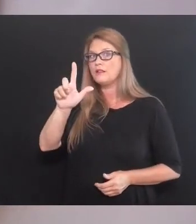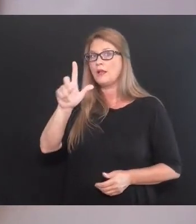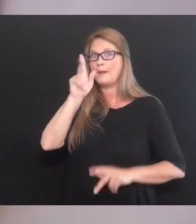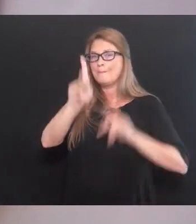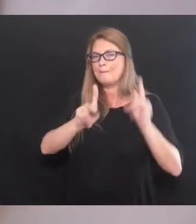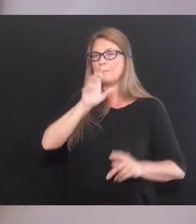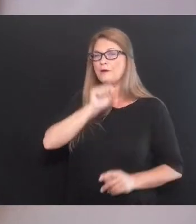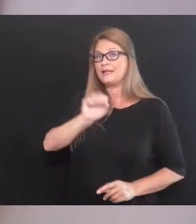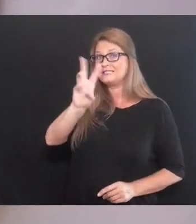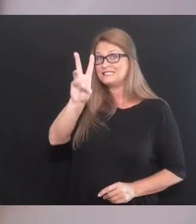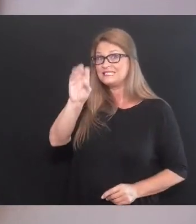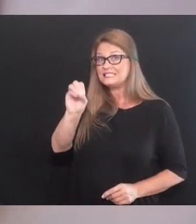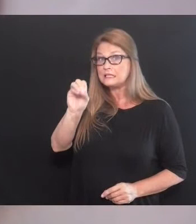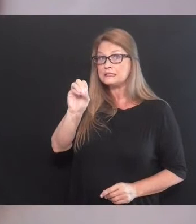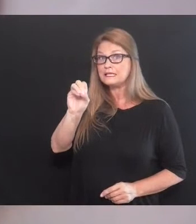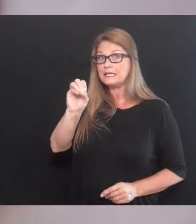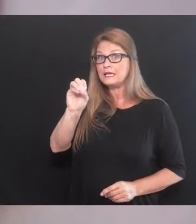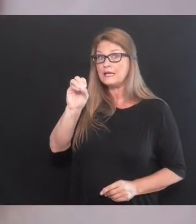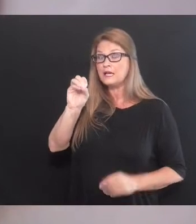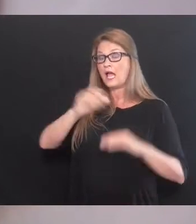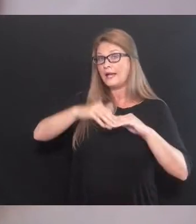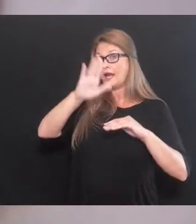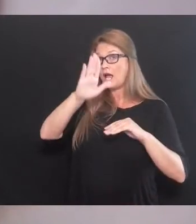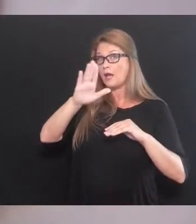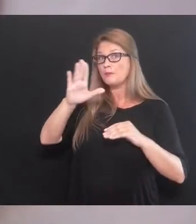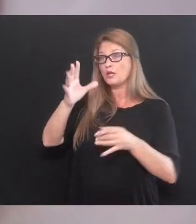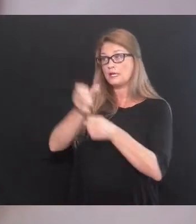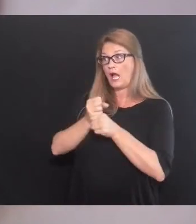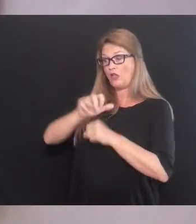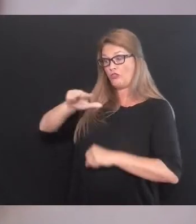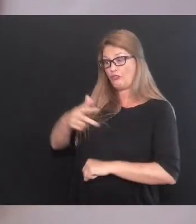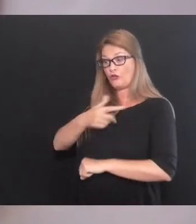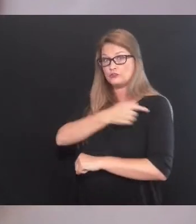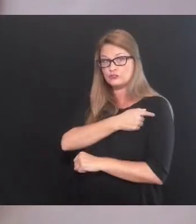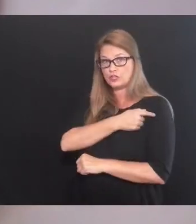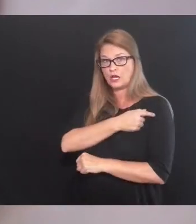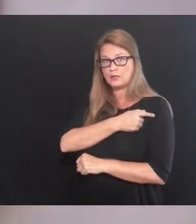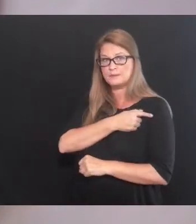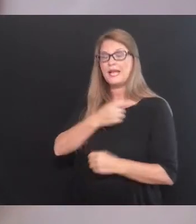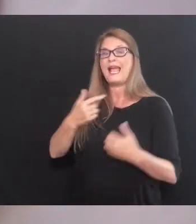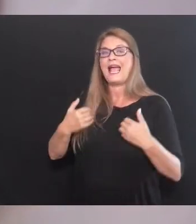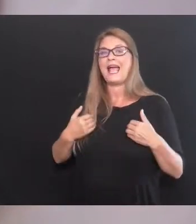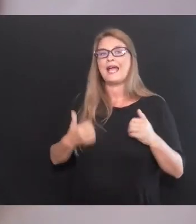years old and over who received the booster had the most